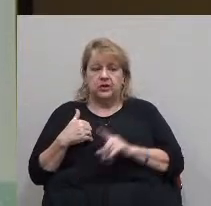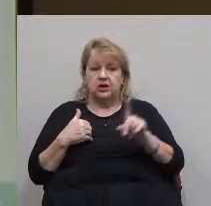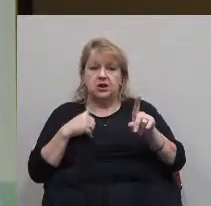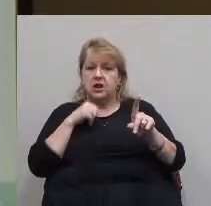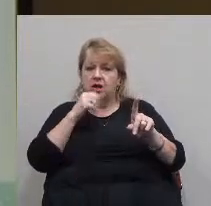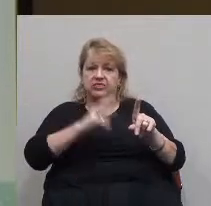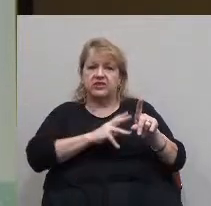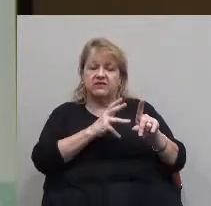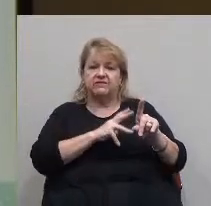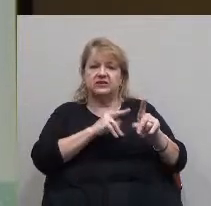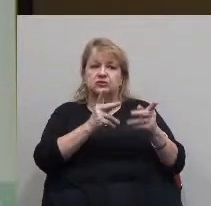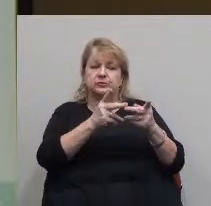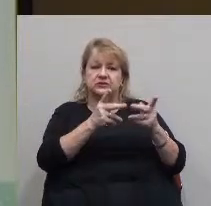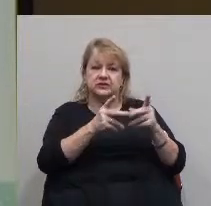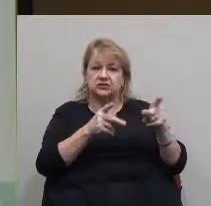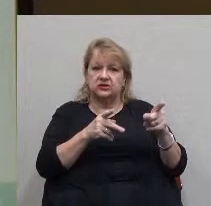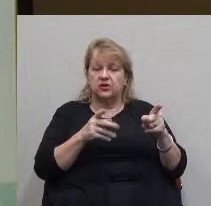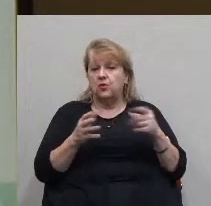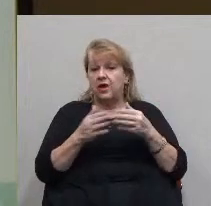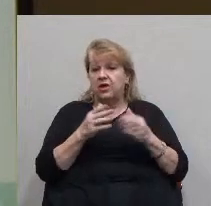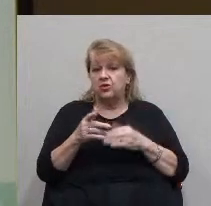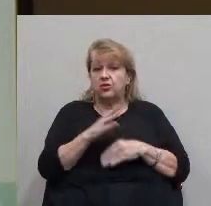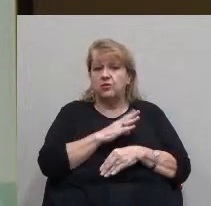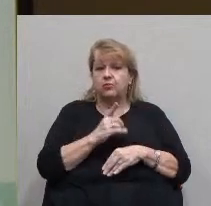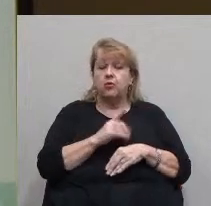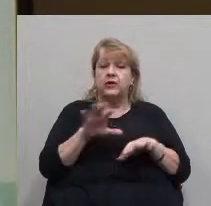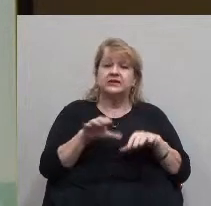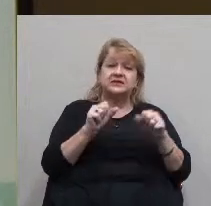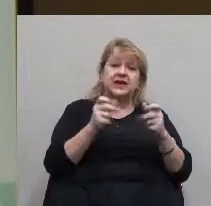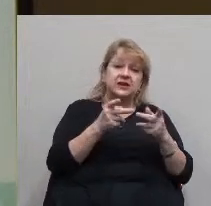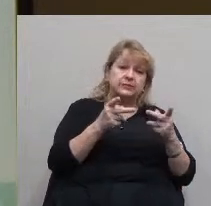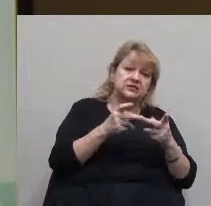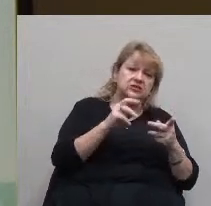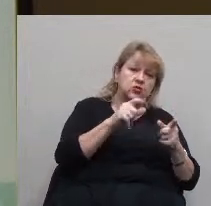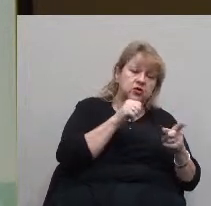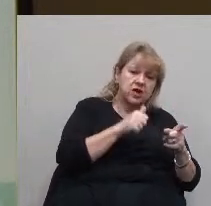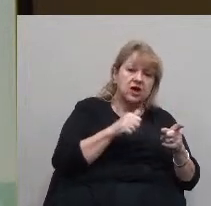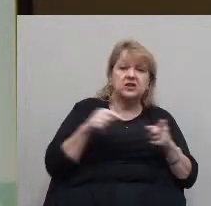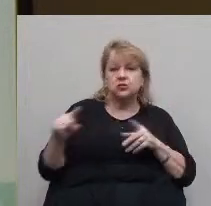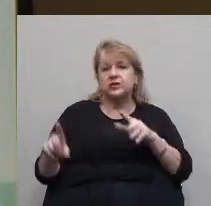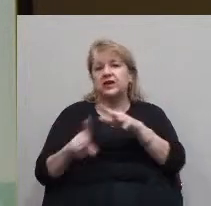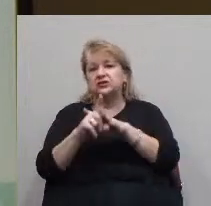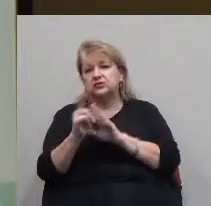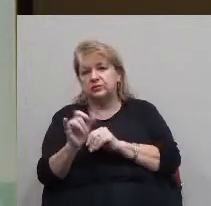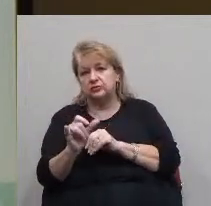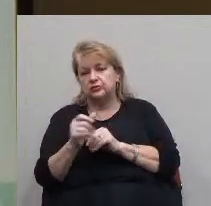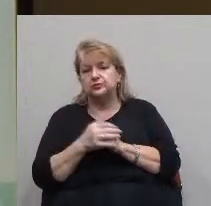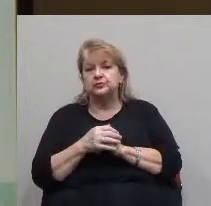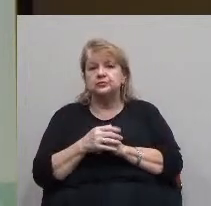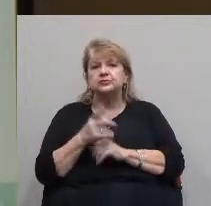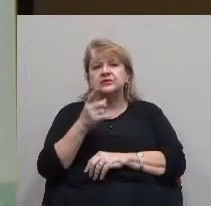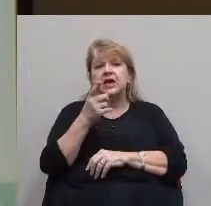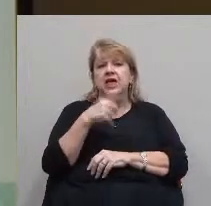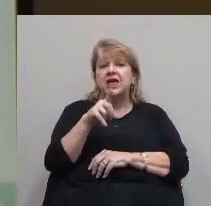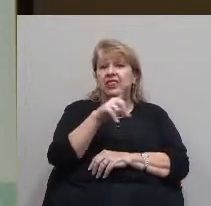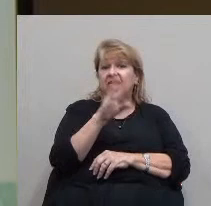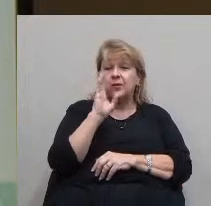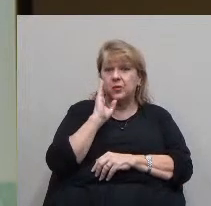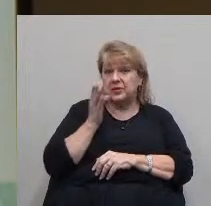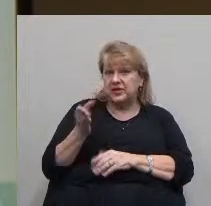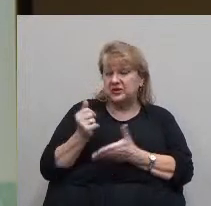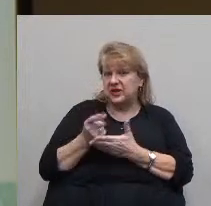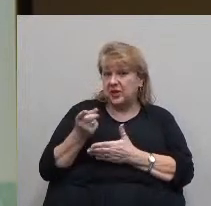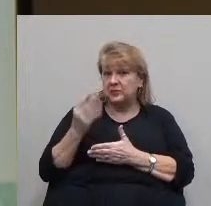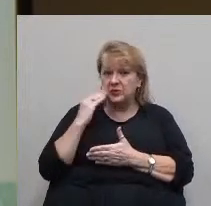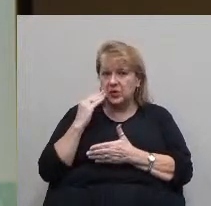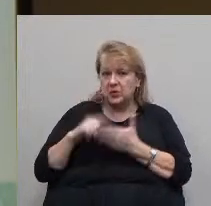has taken a position or has not taken a position. You're always welcome to go to the table, and I will usually be there and help you out to know the